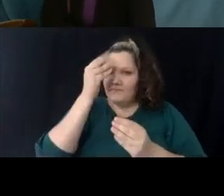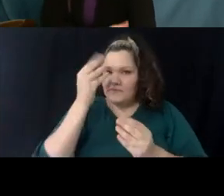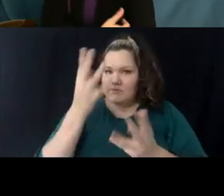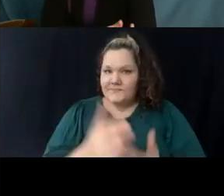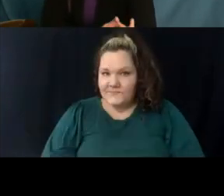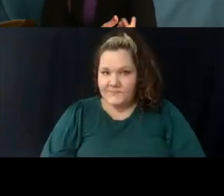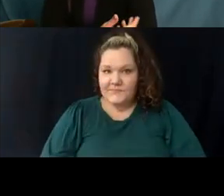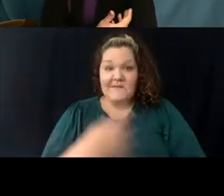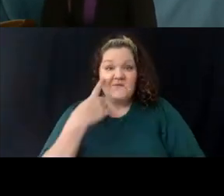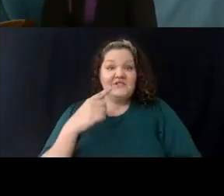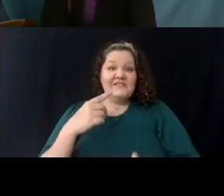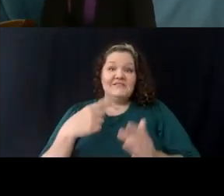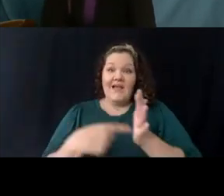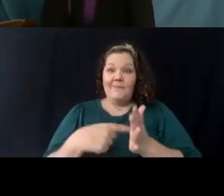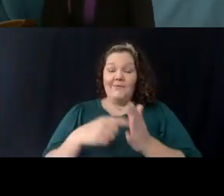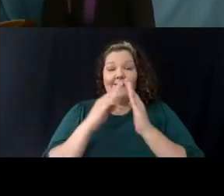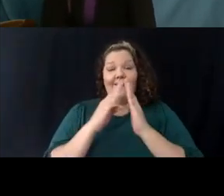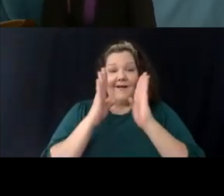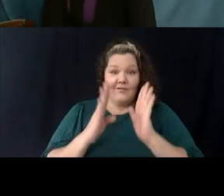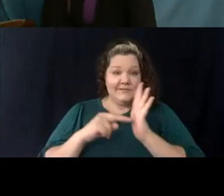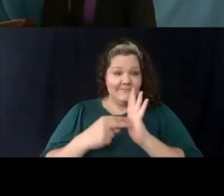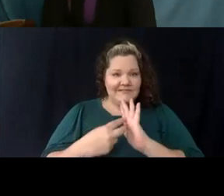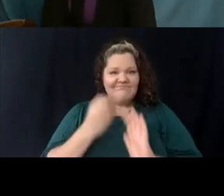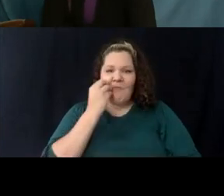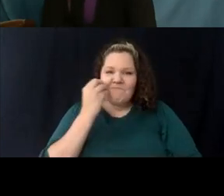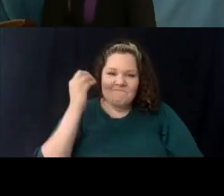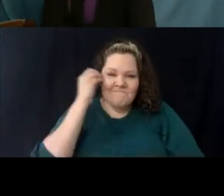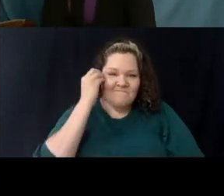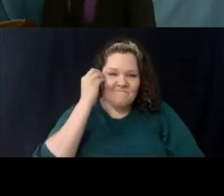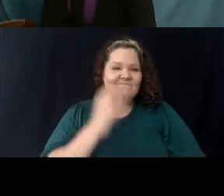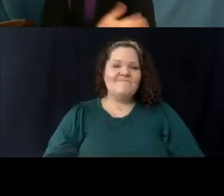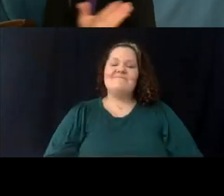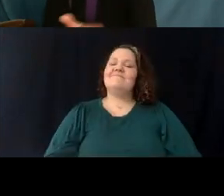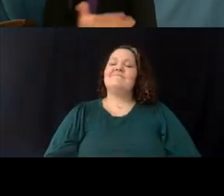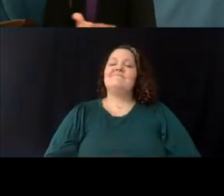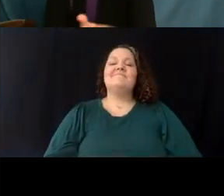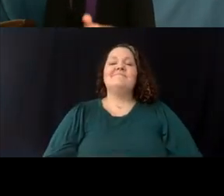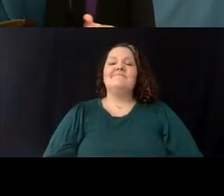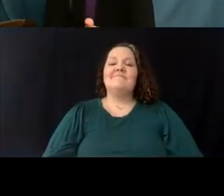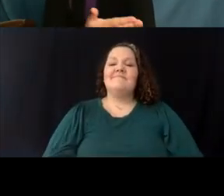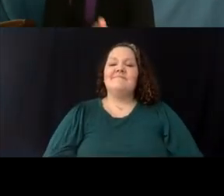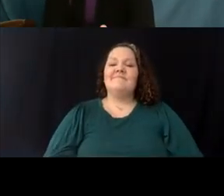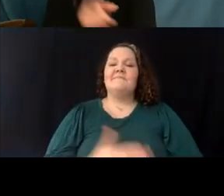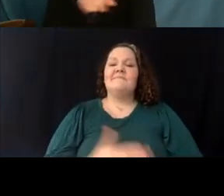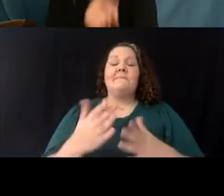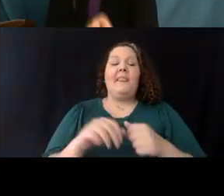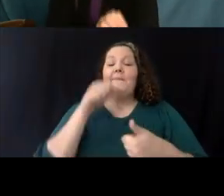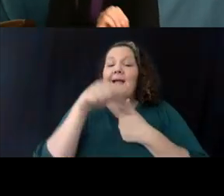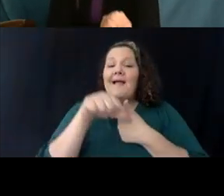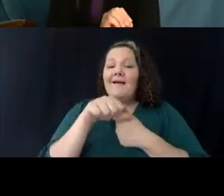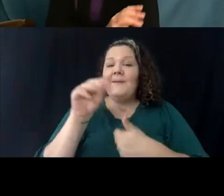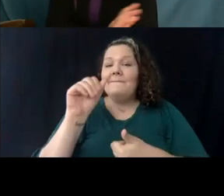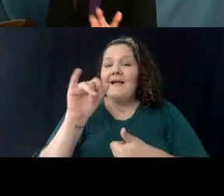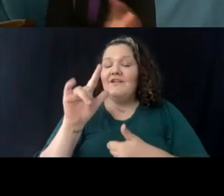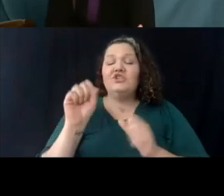language, icons are incredibly important and generally very recognizable. People know that when they see a little house